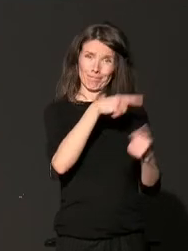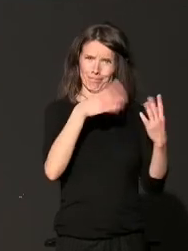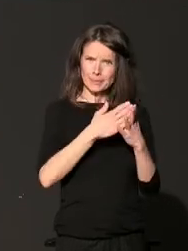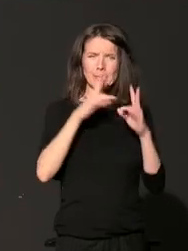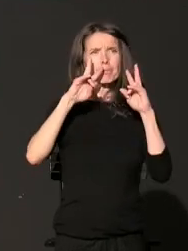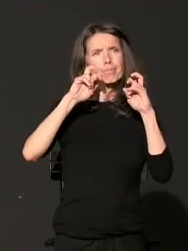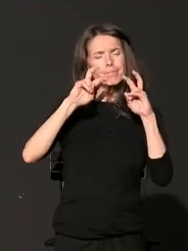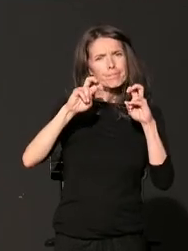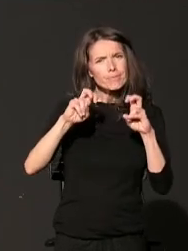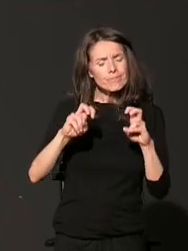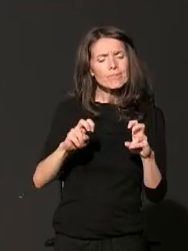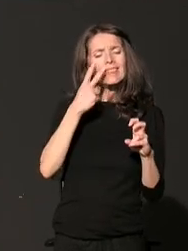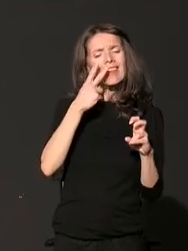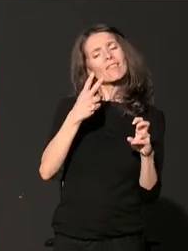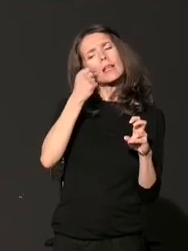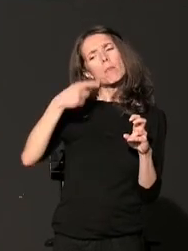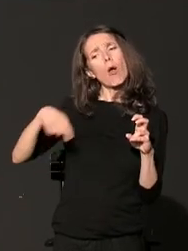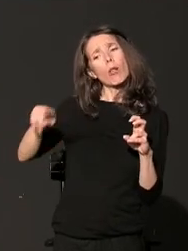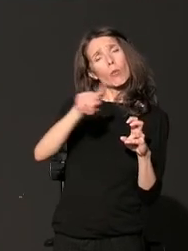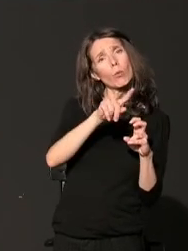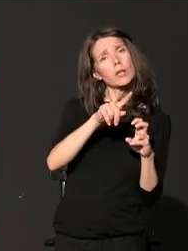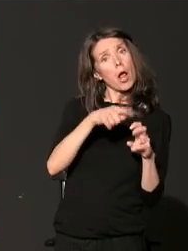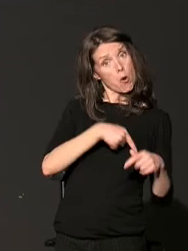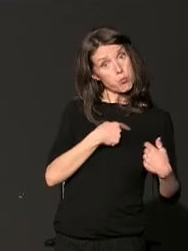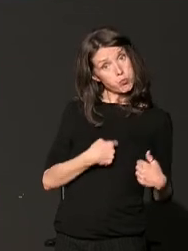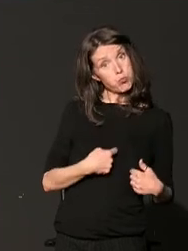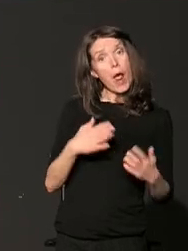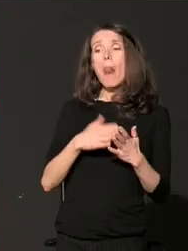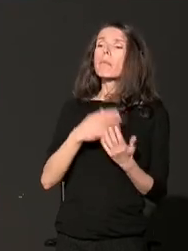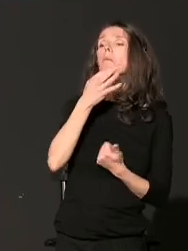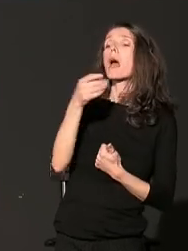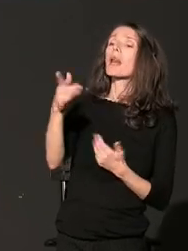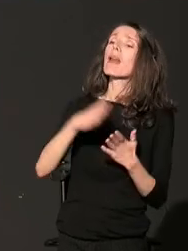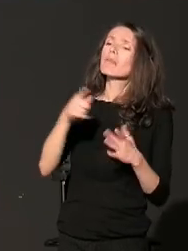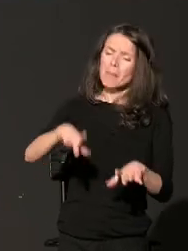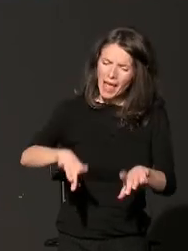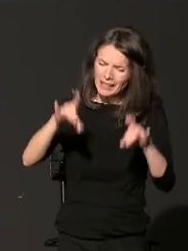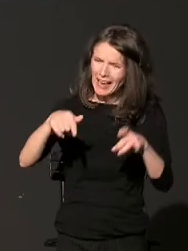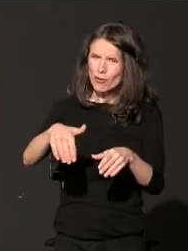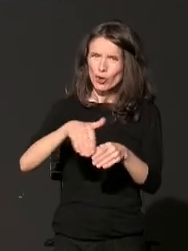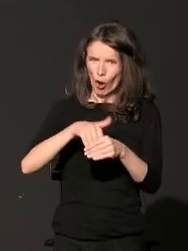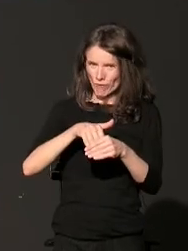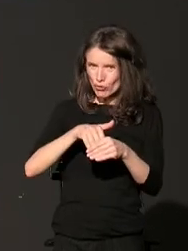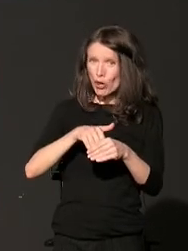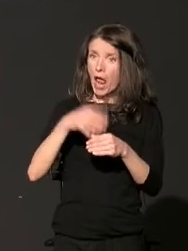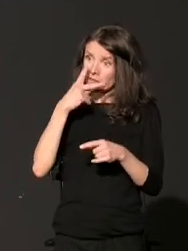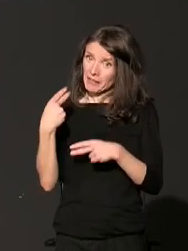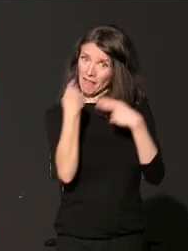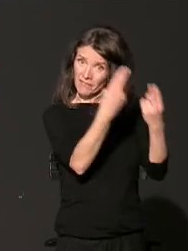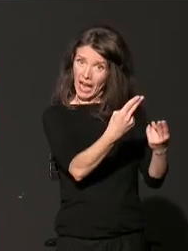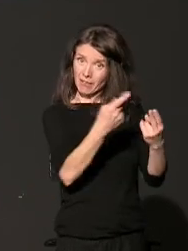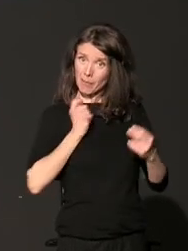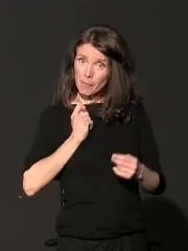return it, report it to the police? And they did this. They dropped wallets with money and without money in 144